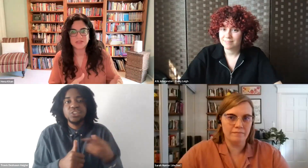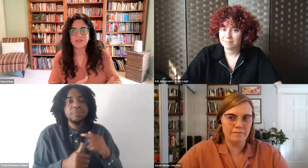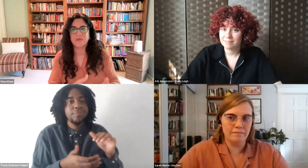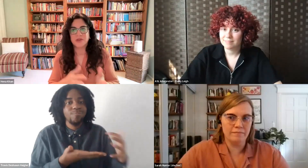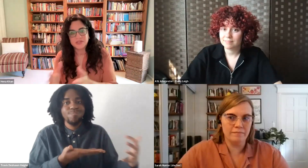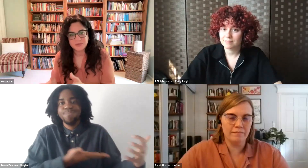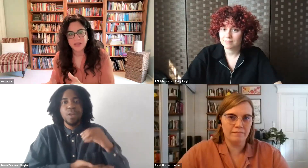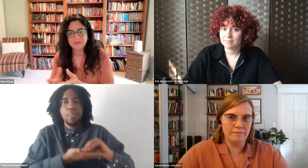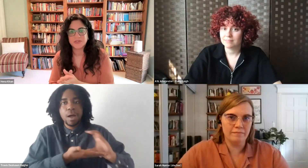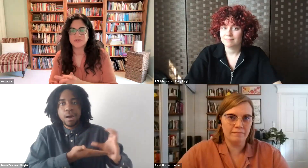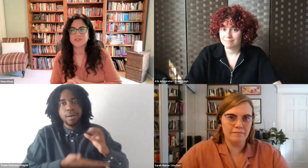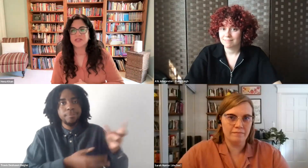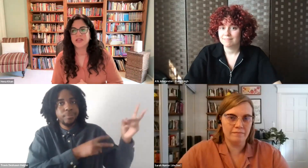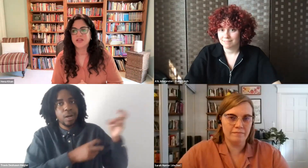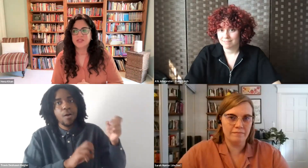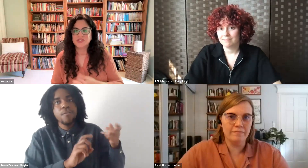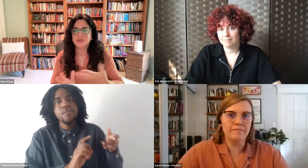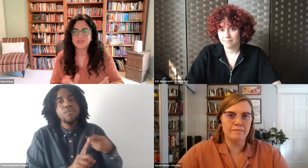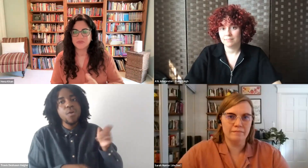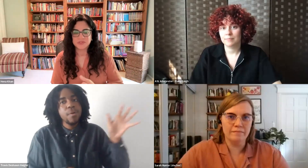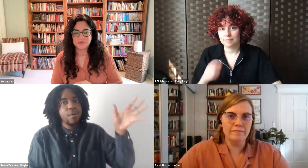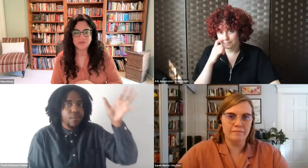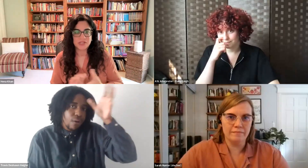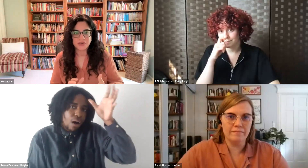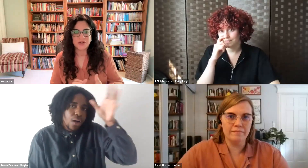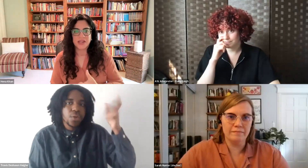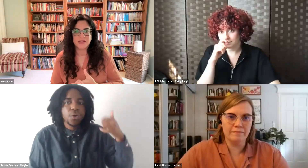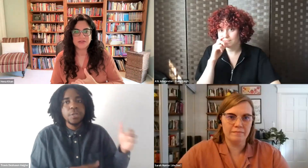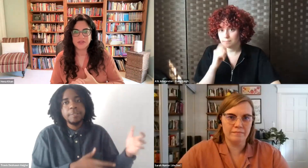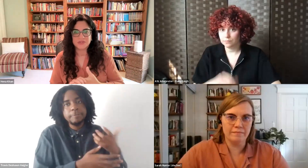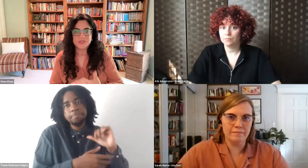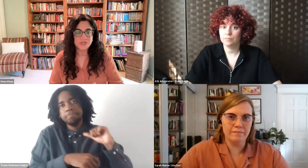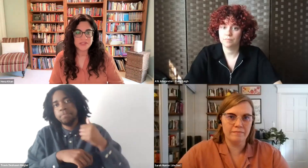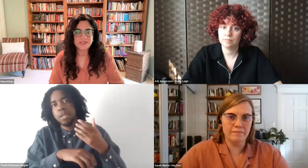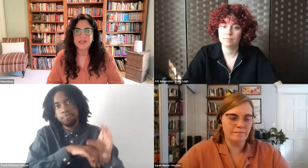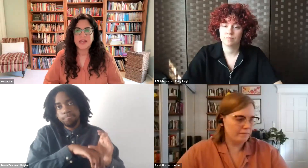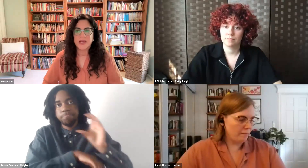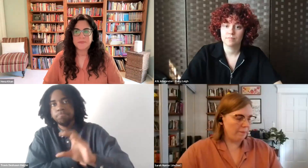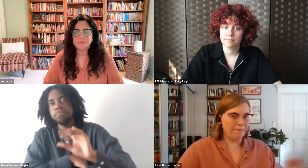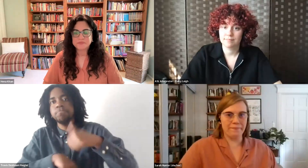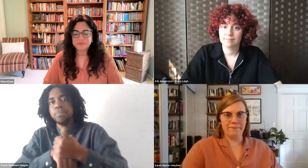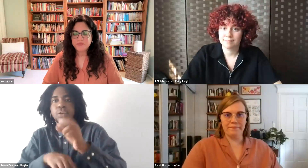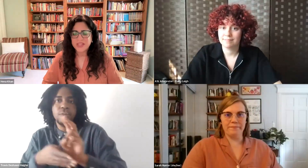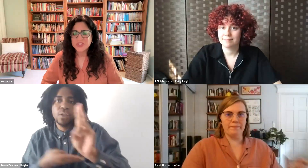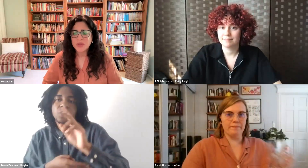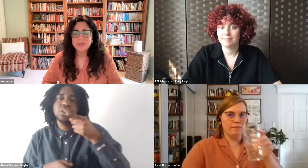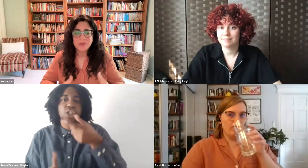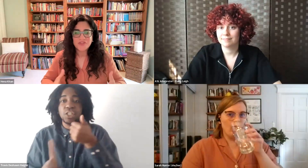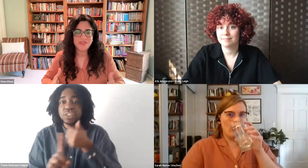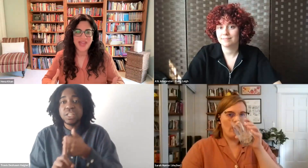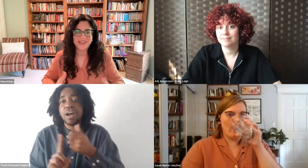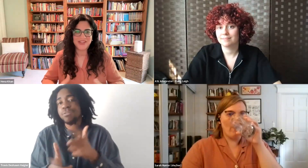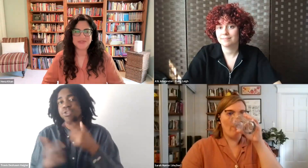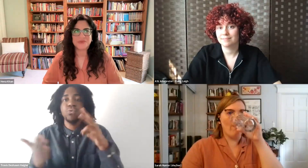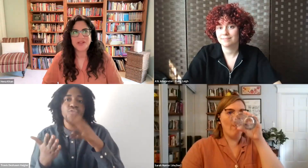build this mosque that went on to become this university, that she herself was a big reader and student, and so on. But